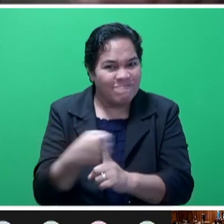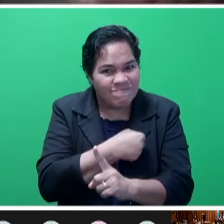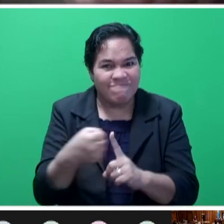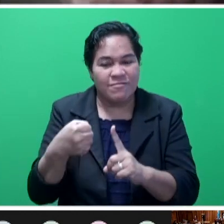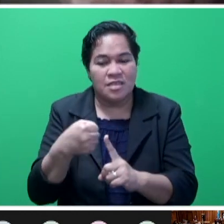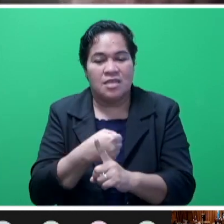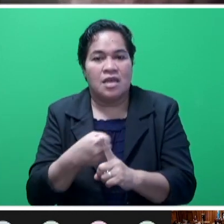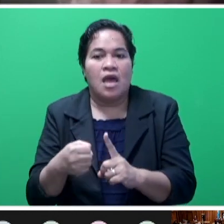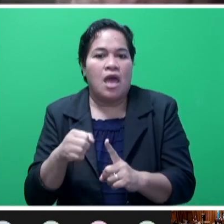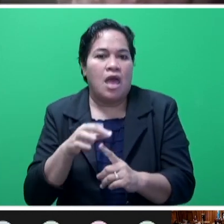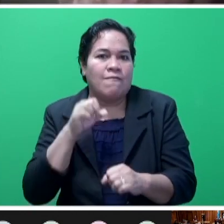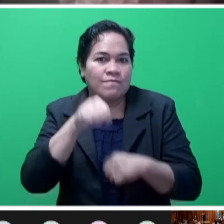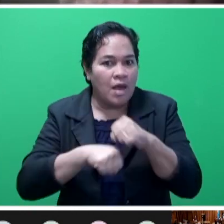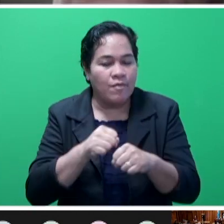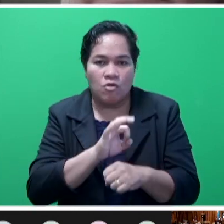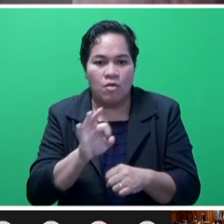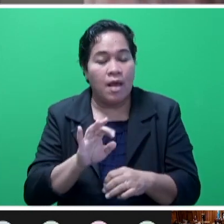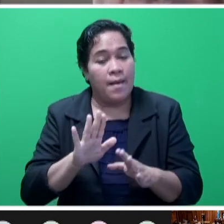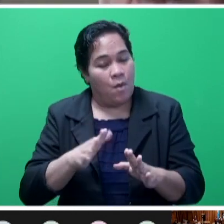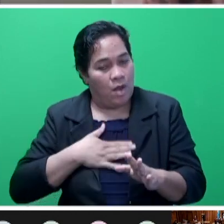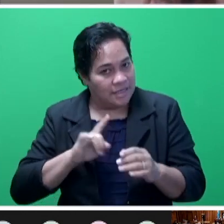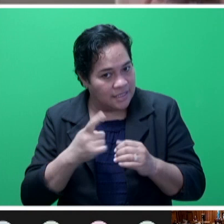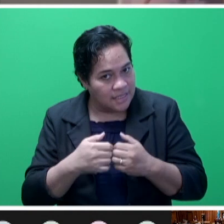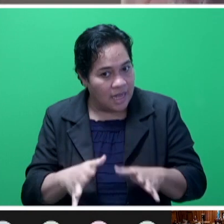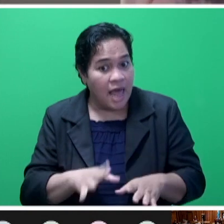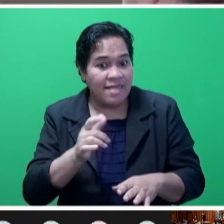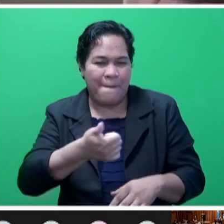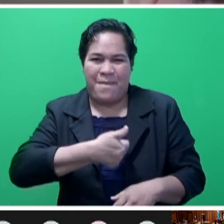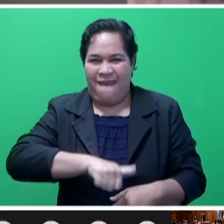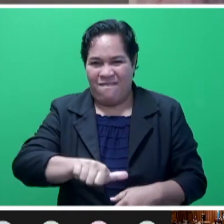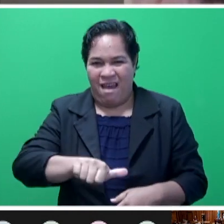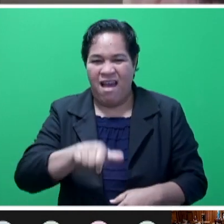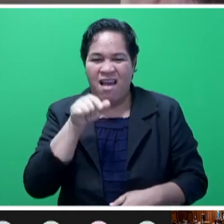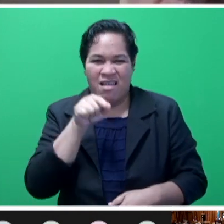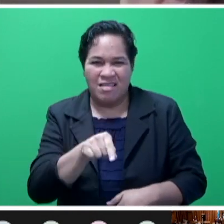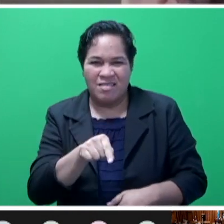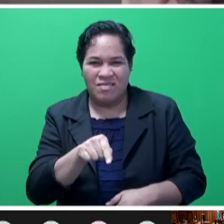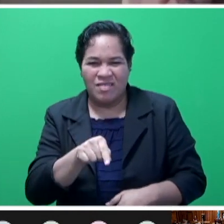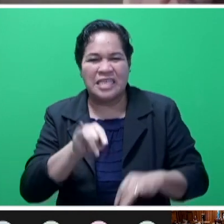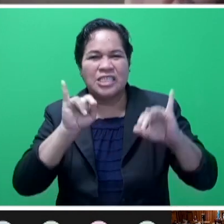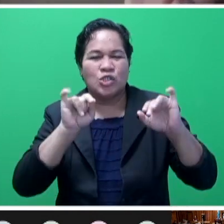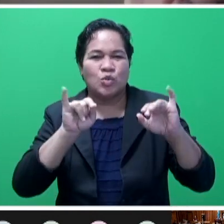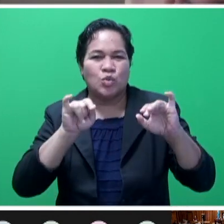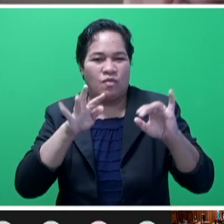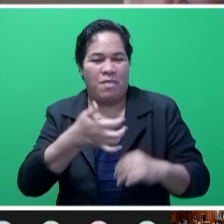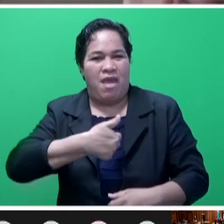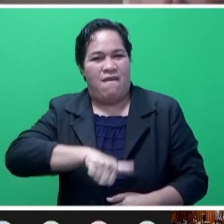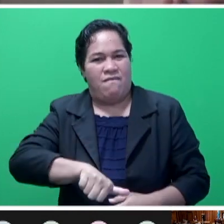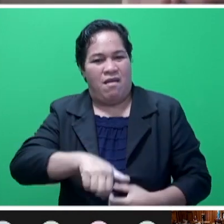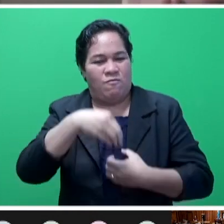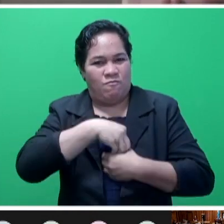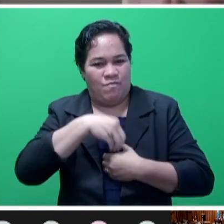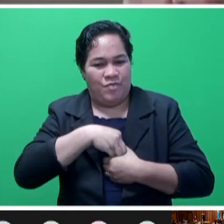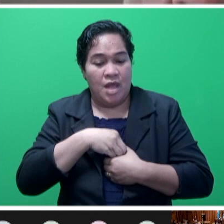start by saying that bullying and brawling are behavioral issues, and the ministry, neither the